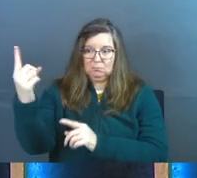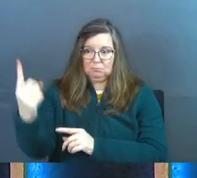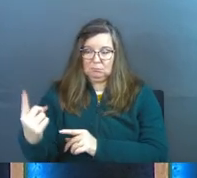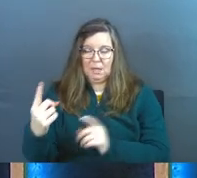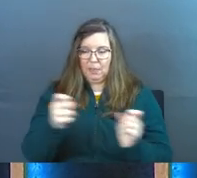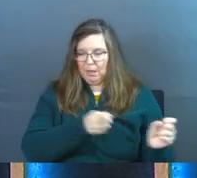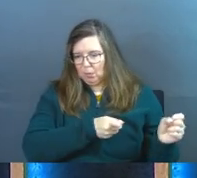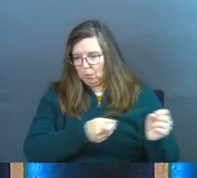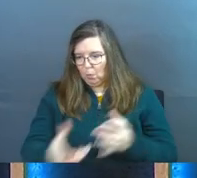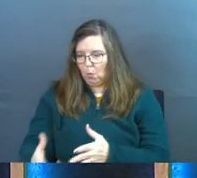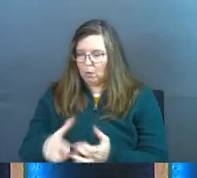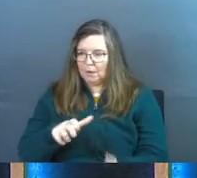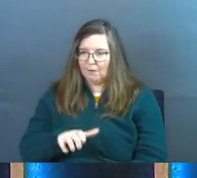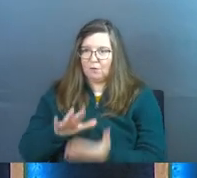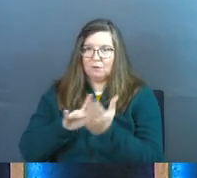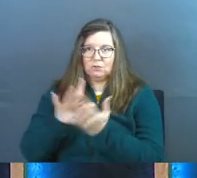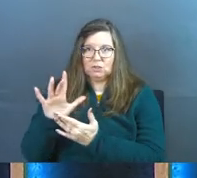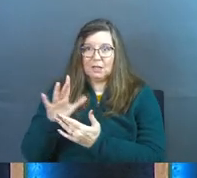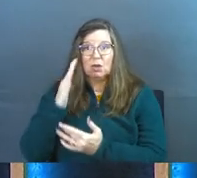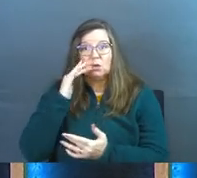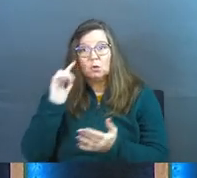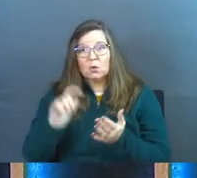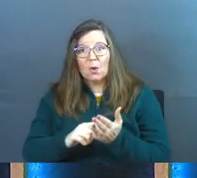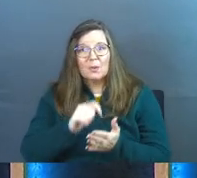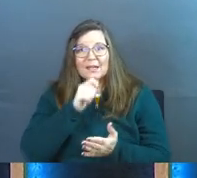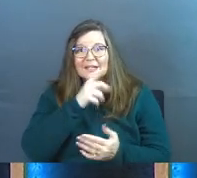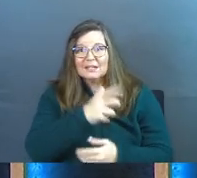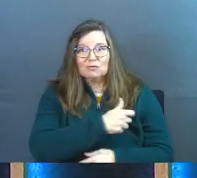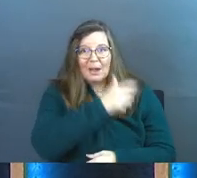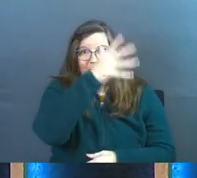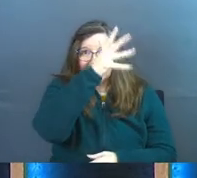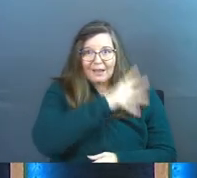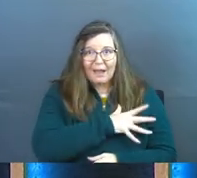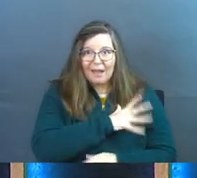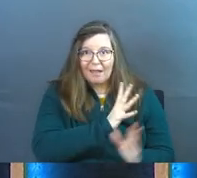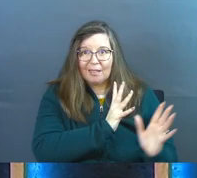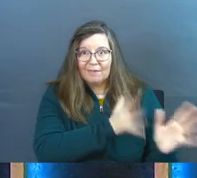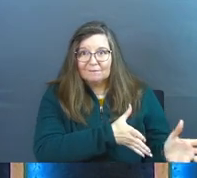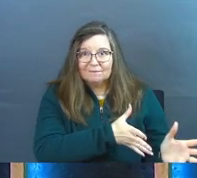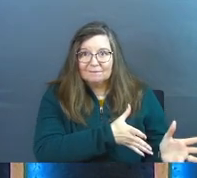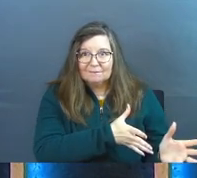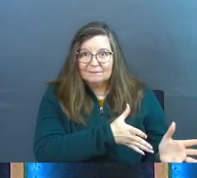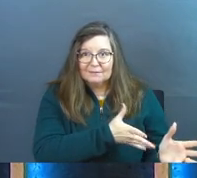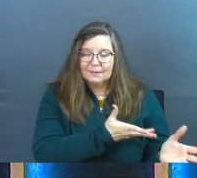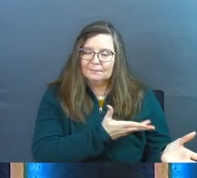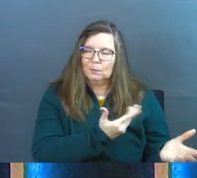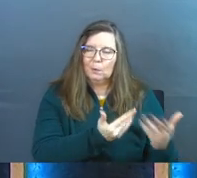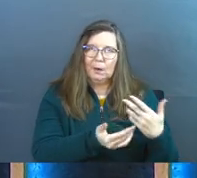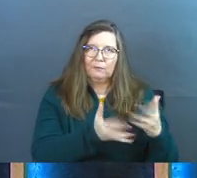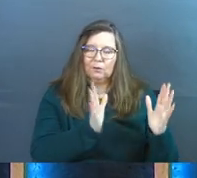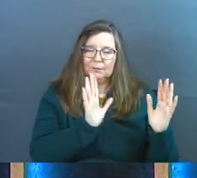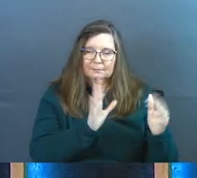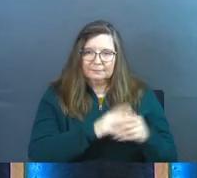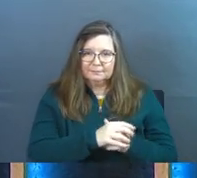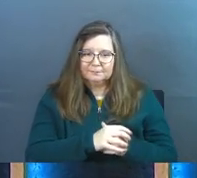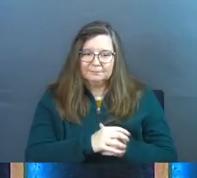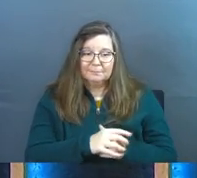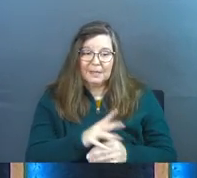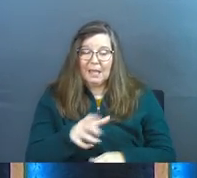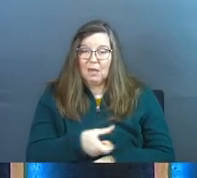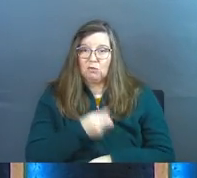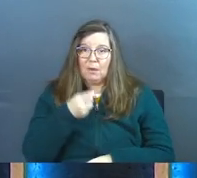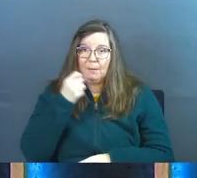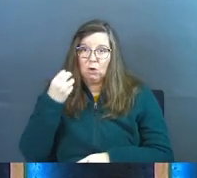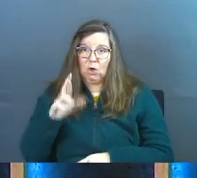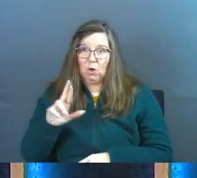throw her down in front of Jesus. And you notice they didn't grab the guy. Whatever. They just grab